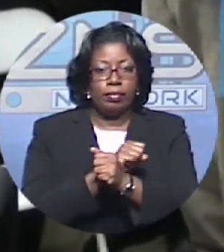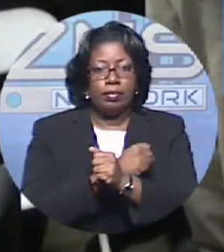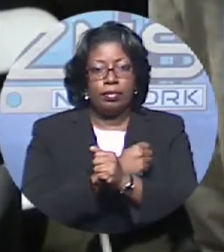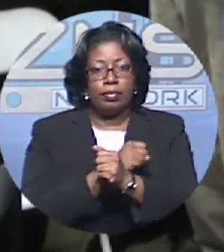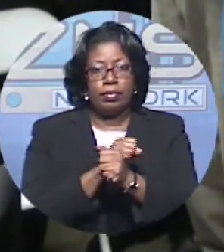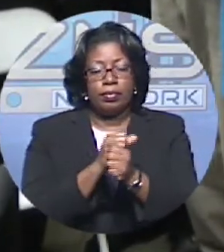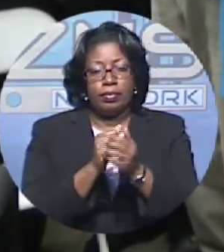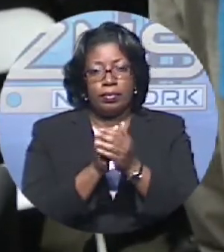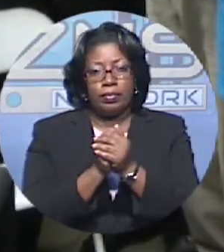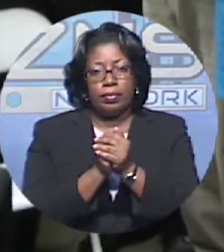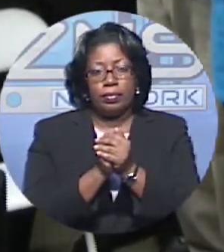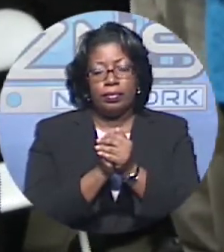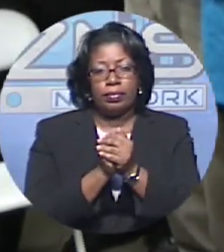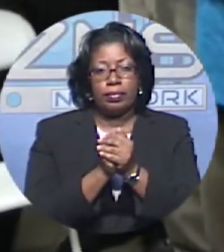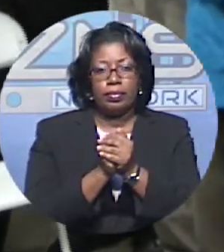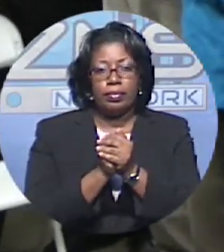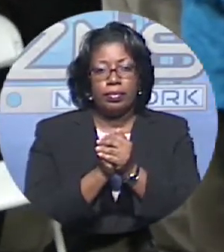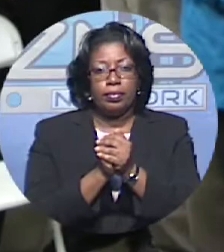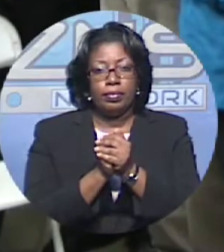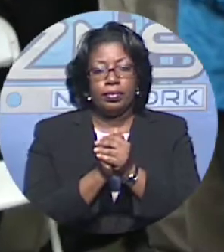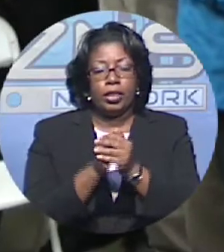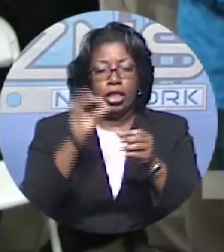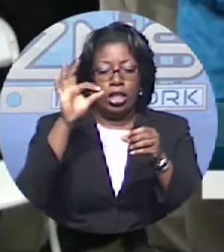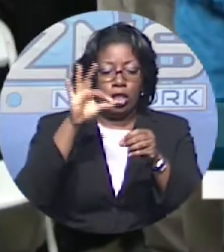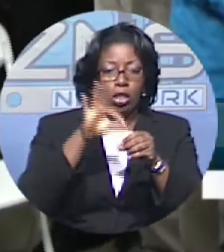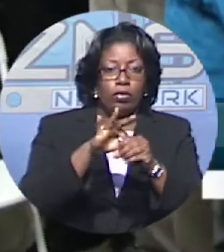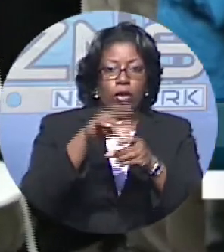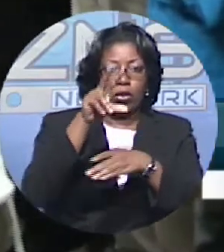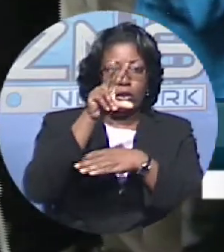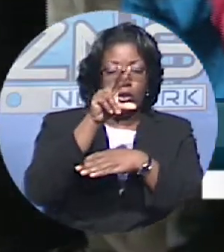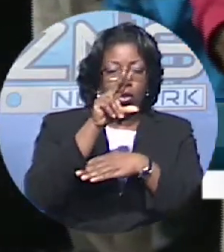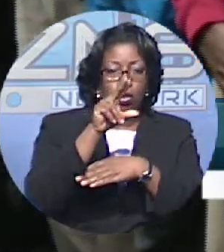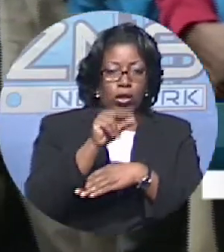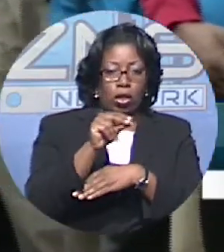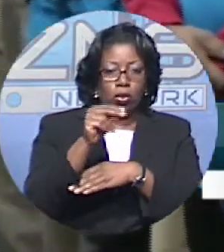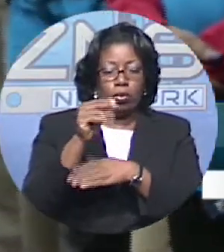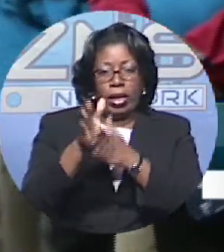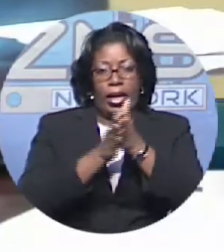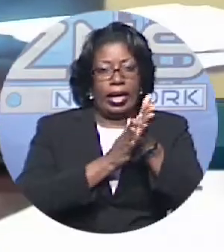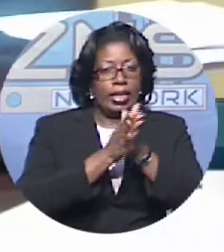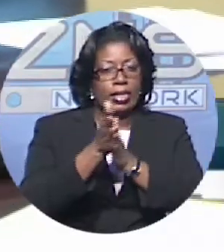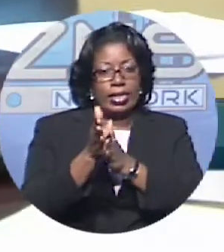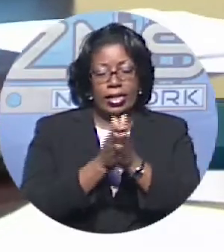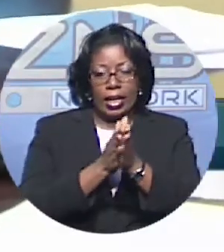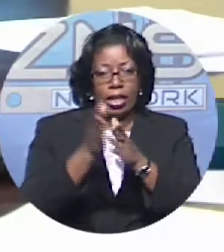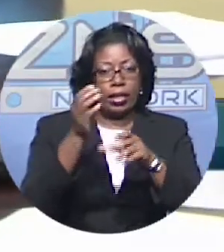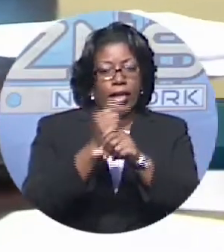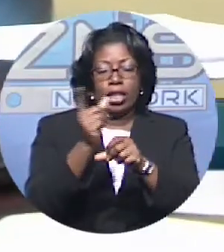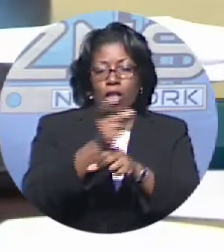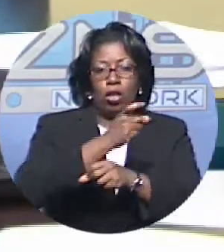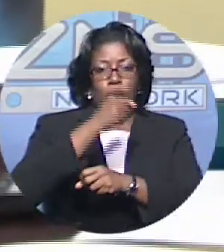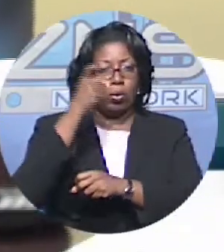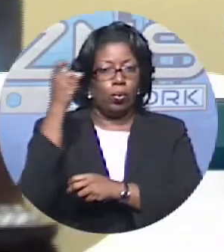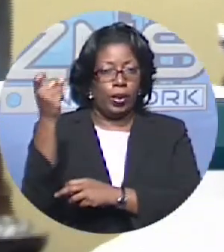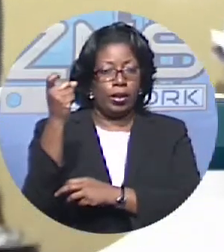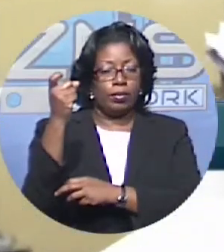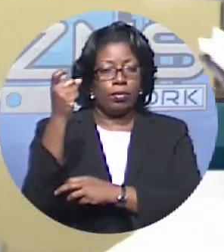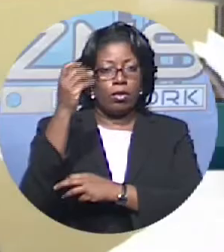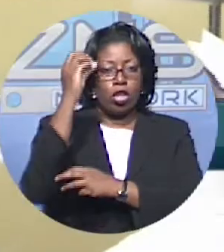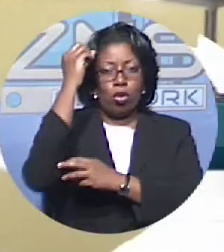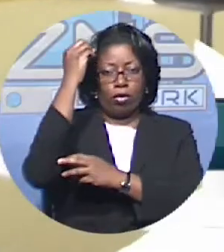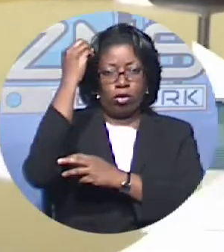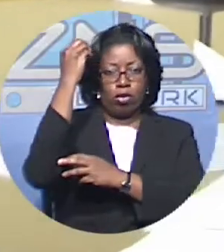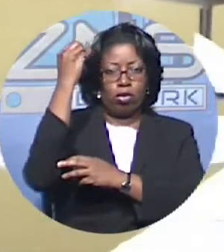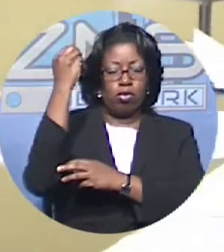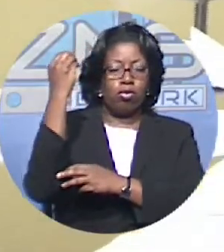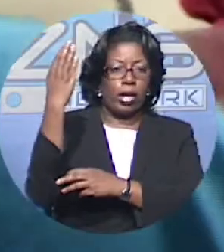say amen. The vote no camp clearly excited after claiming a win in the referendum. Grace Community Church